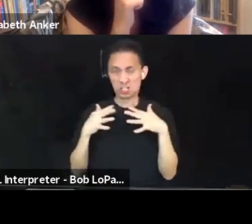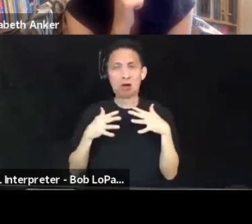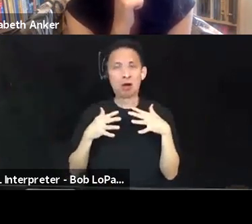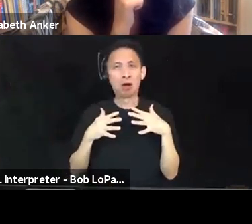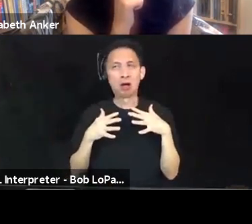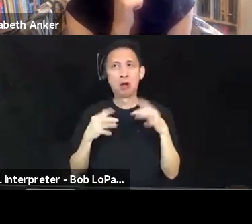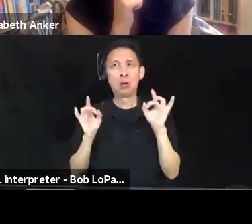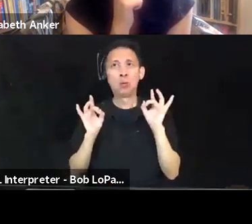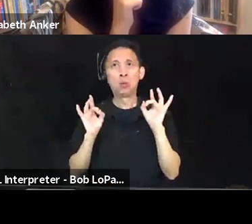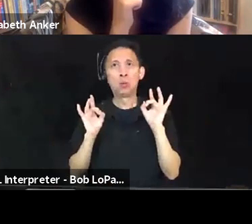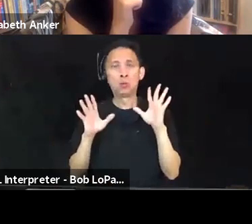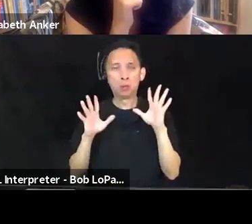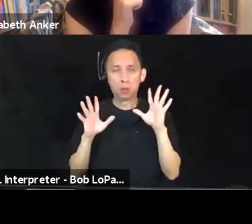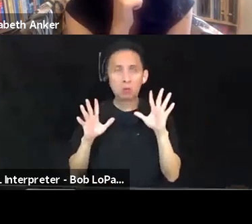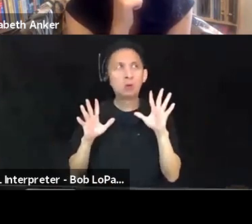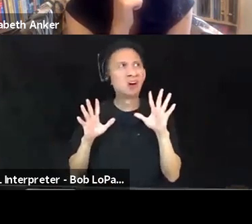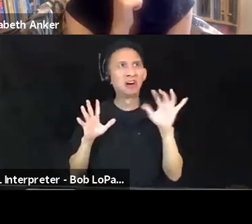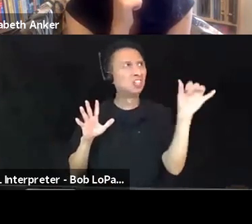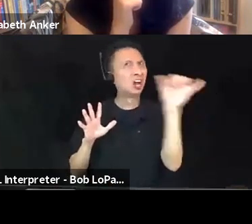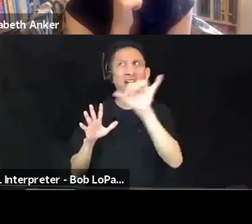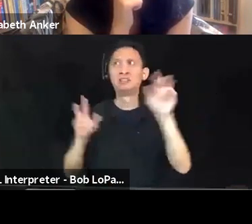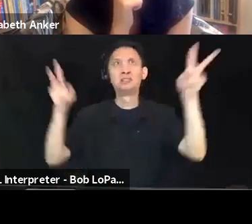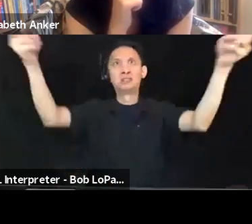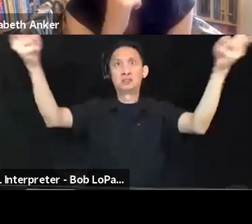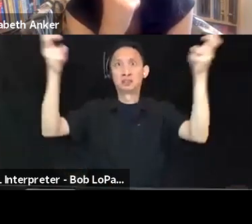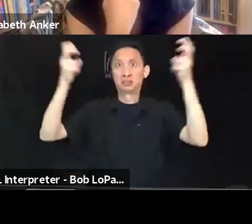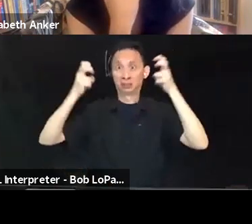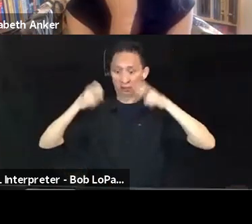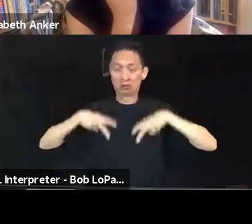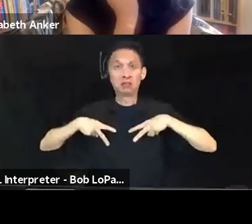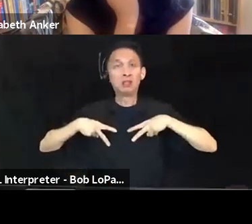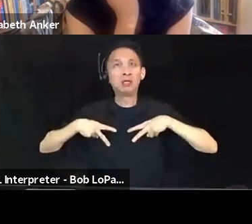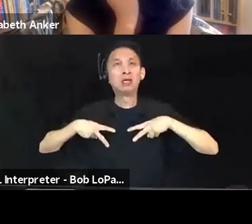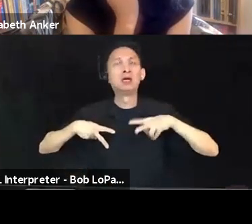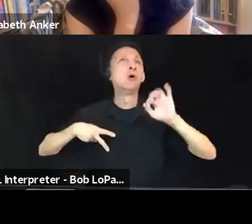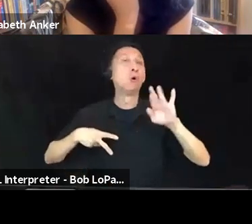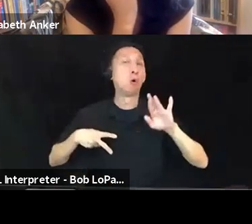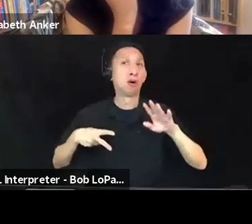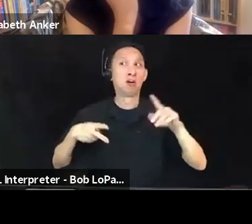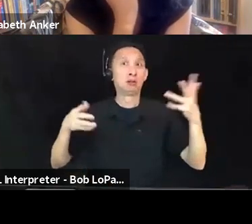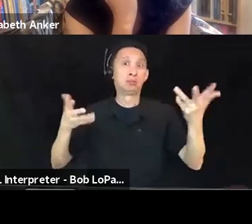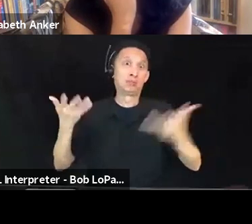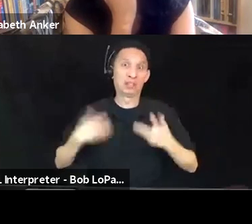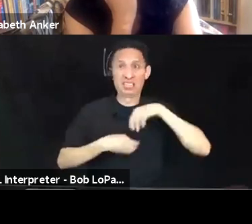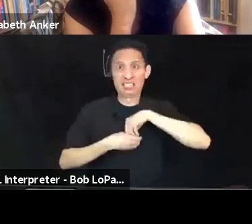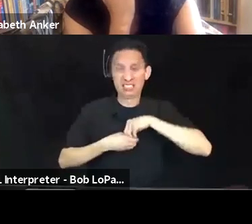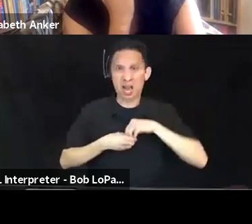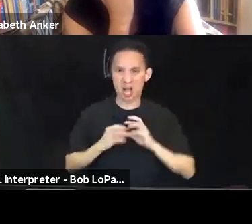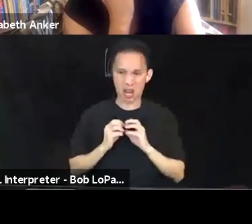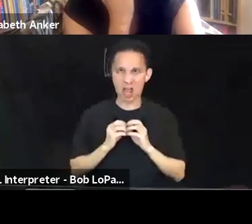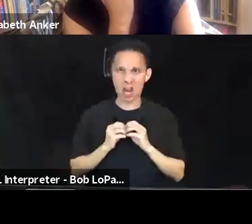entirely as it was operating from outside or whether it is engineered from within,